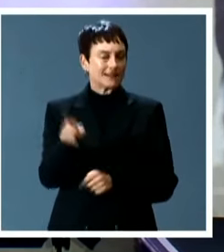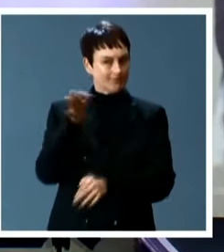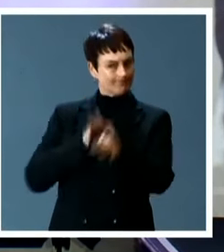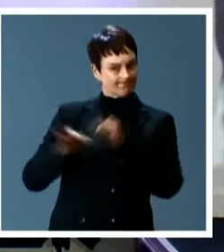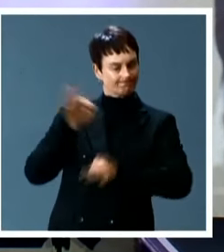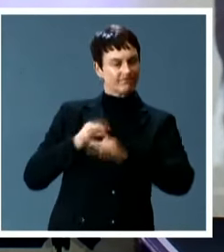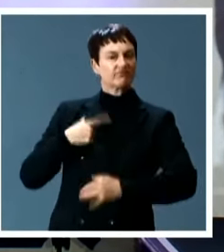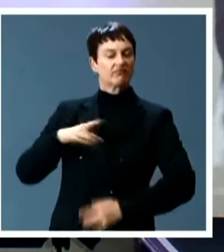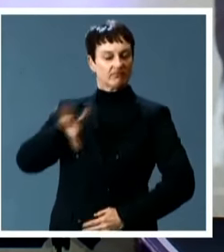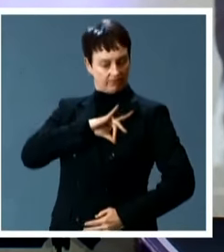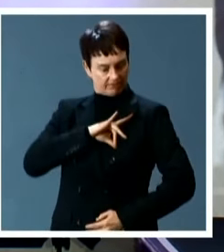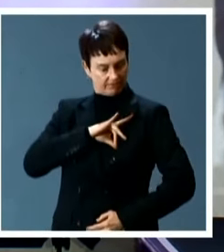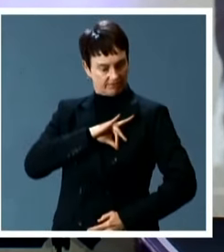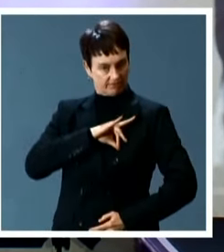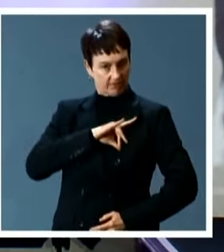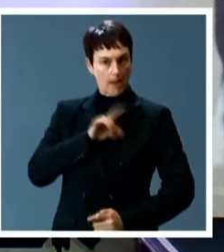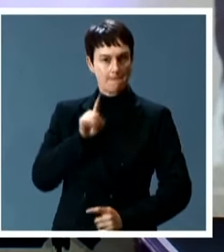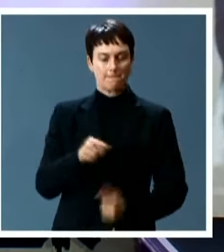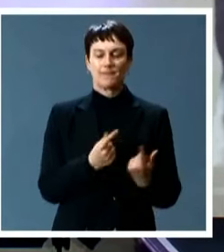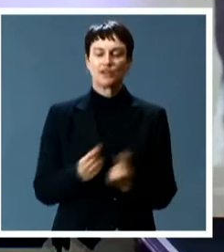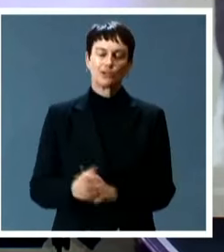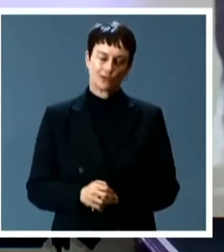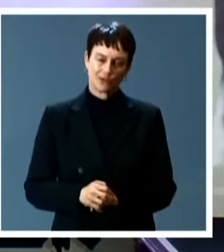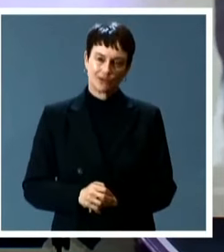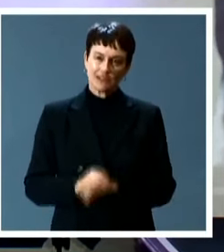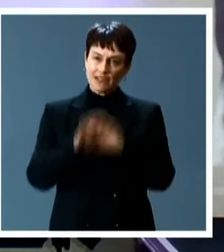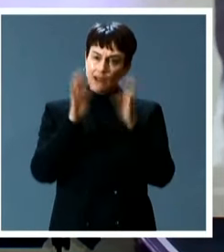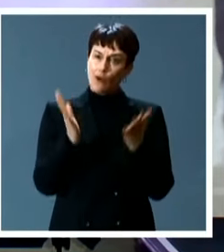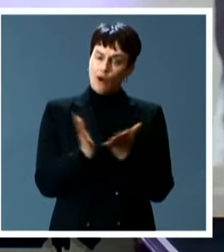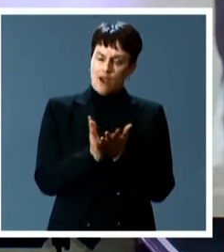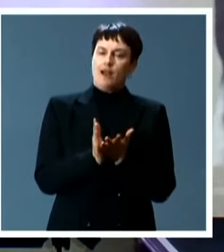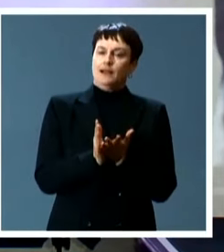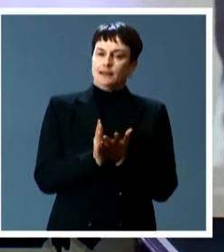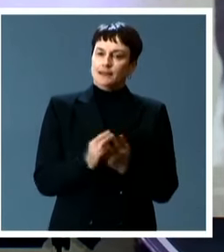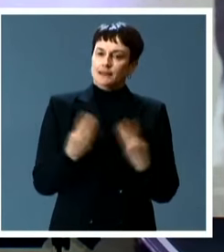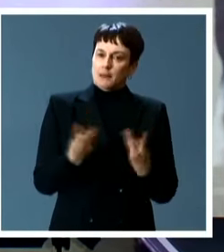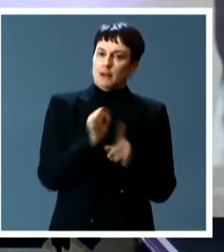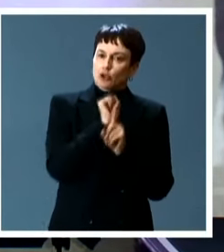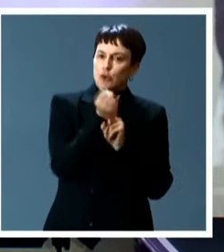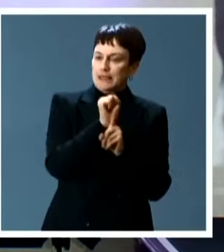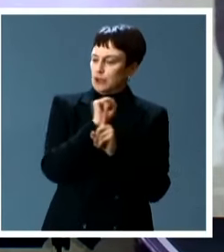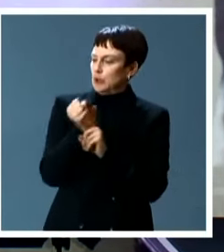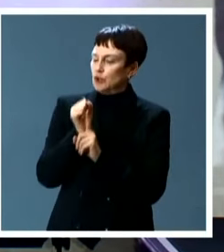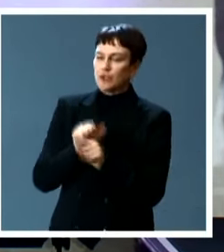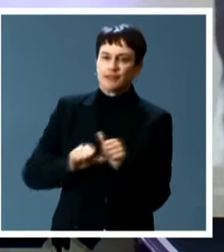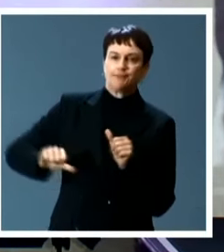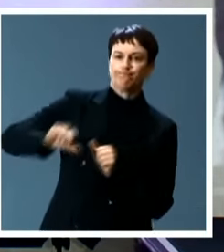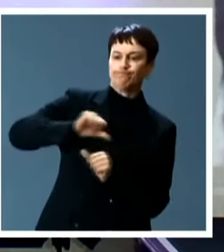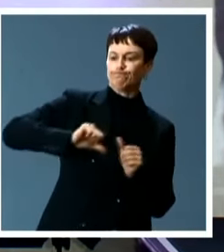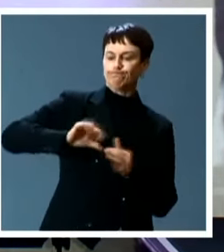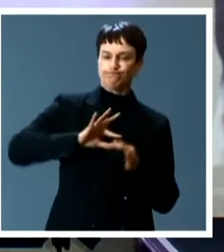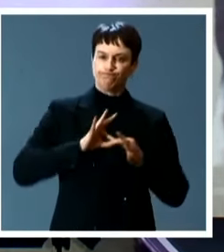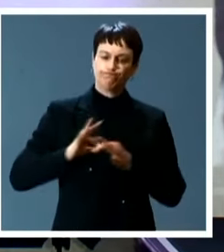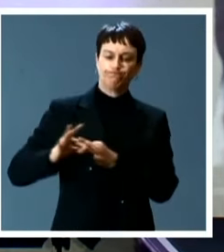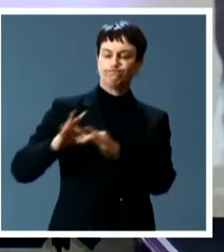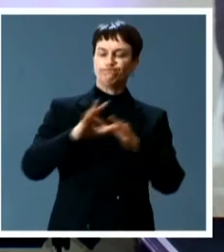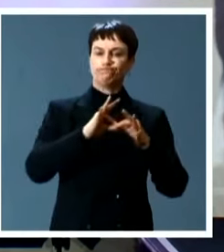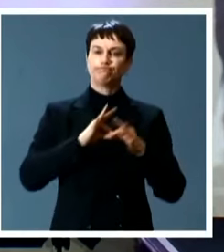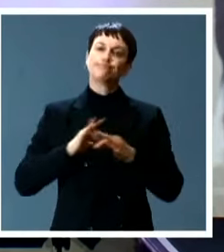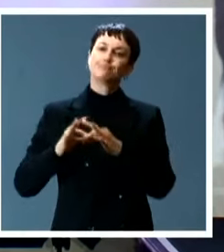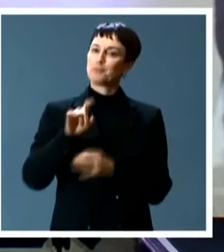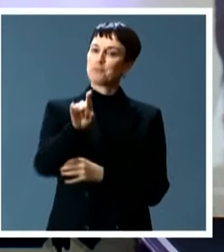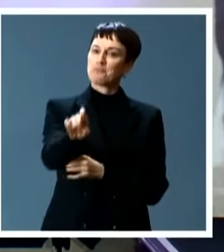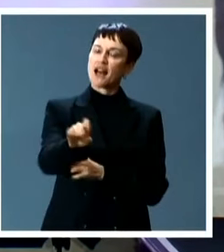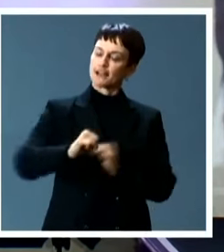new global compact for human societies. For me, such a social contract will only